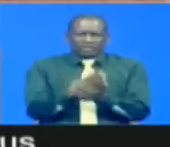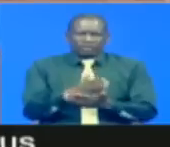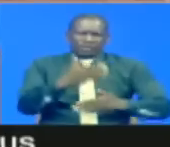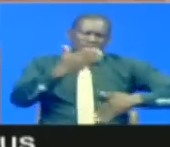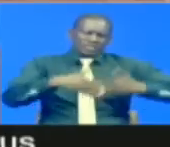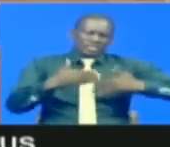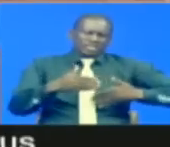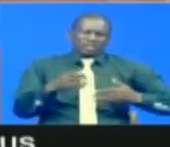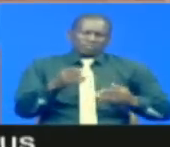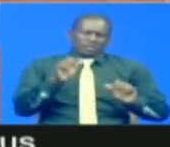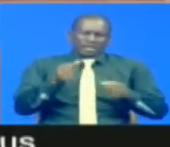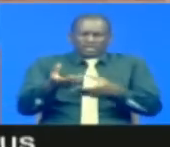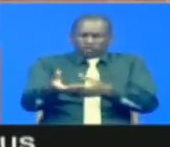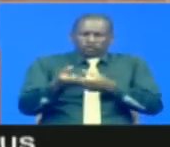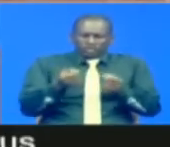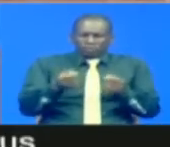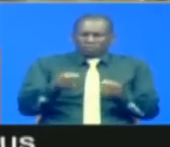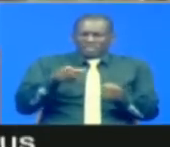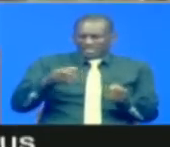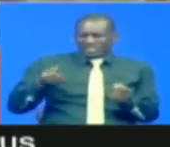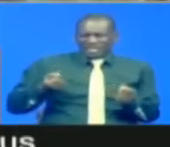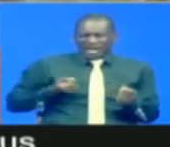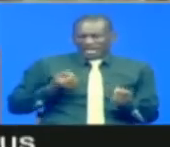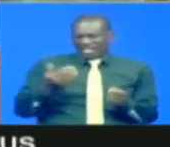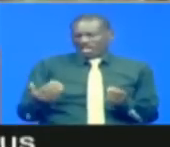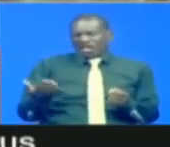take advantage of Mary's innocence.